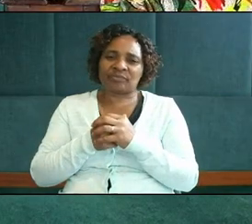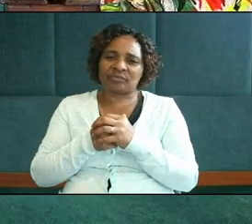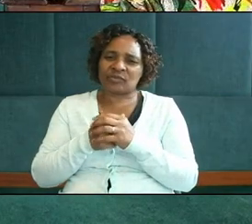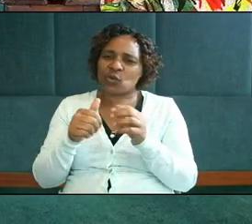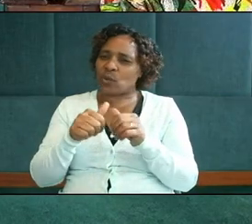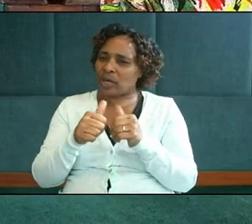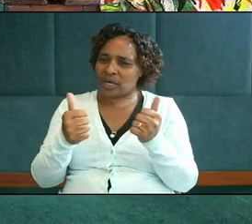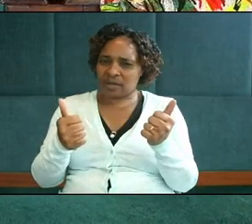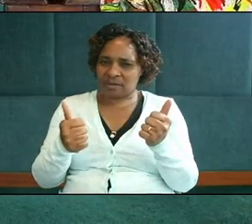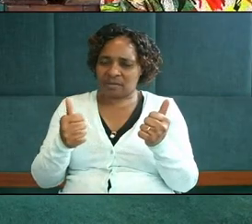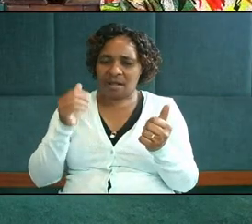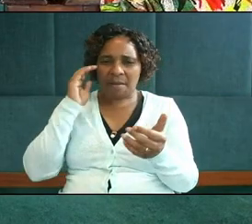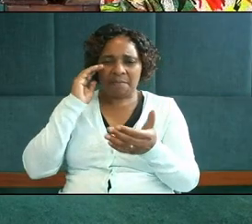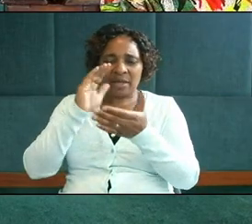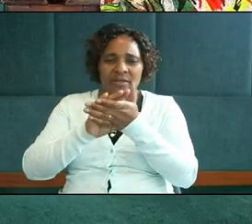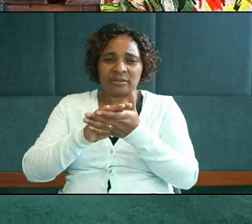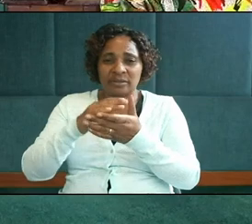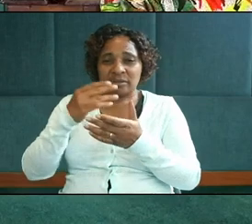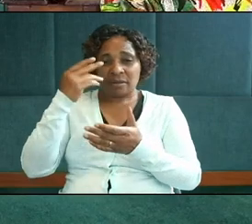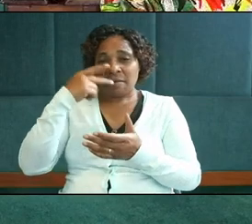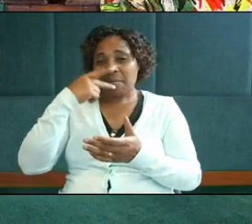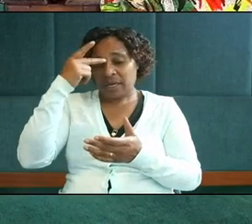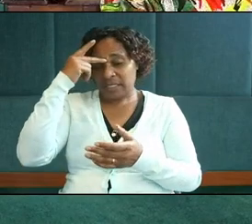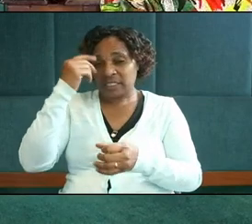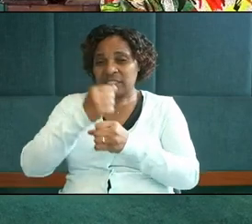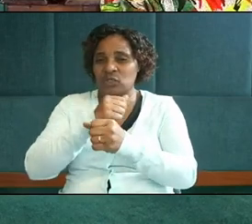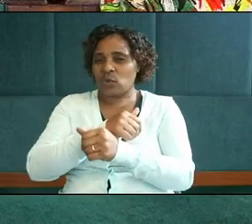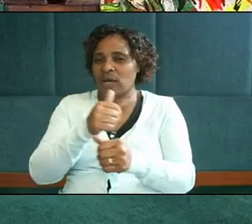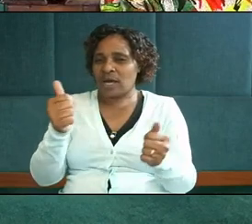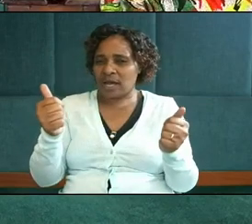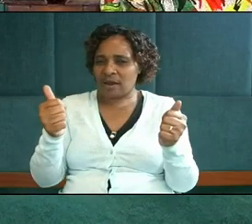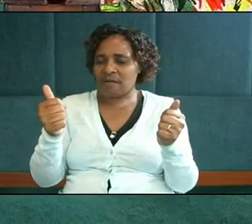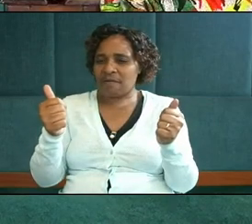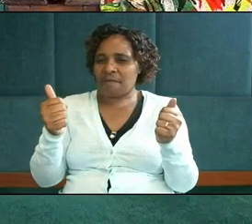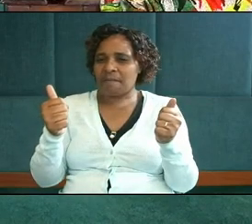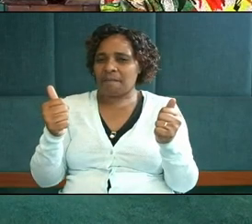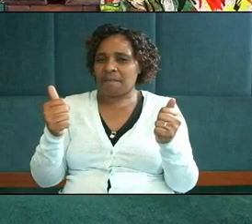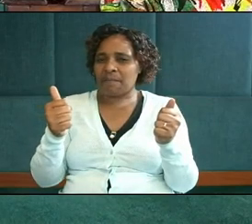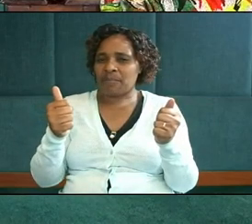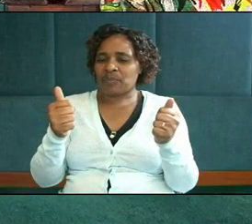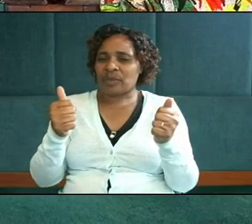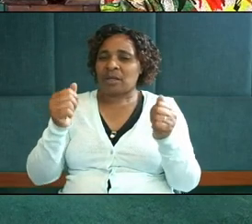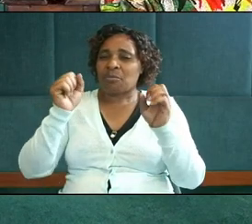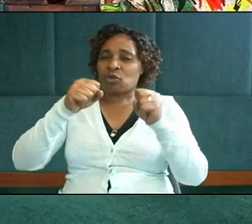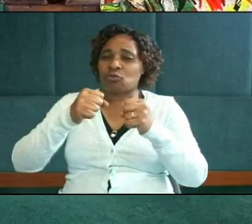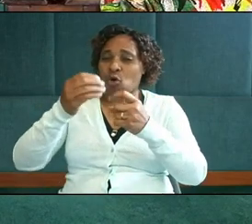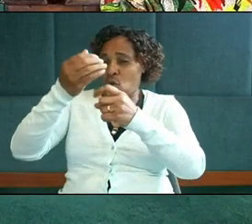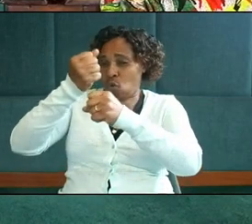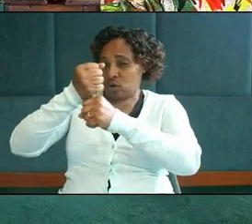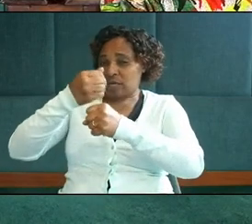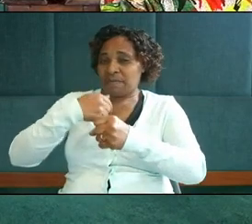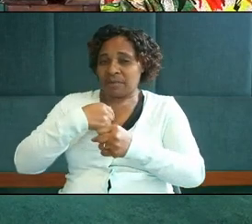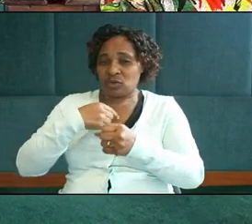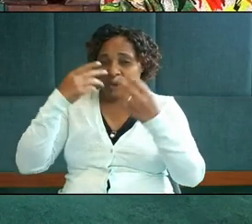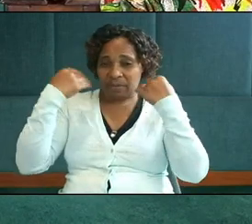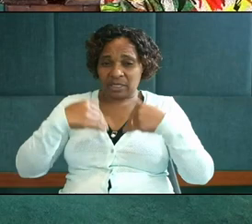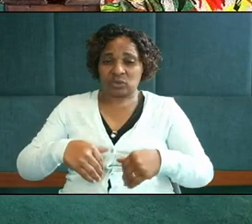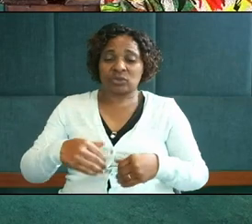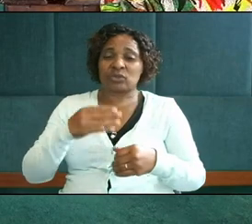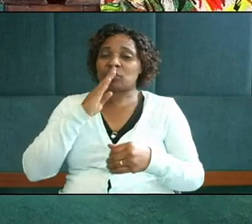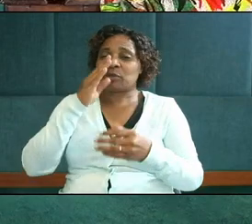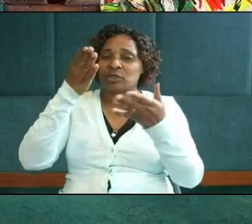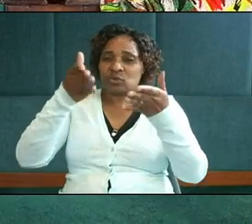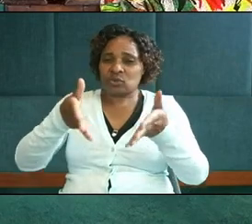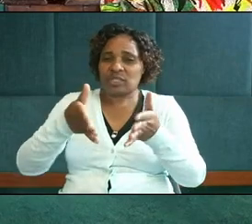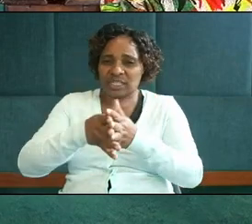What about you, Steve? Well, I believe my parents did very well. Yes. They did great. holding me to the person that I am today. Right. Mine was